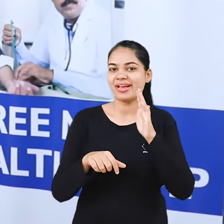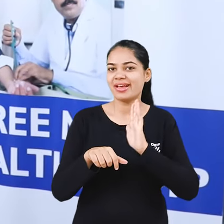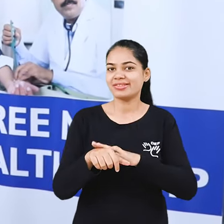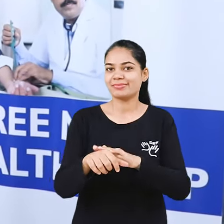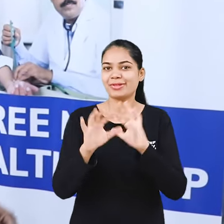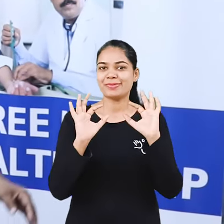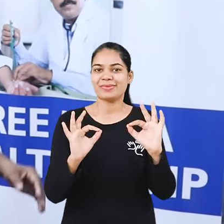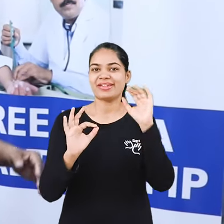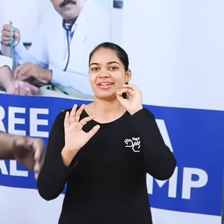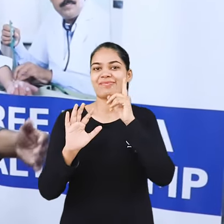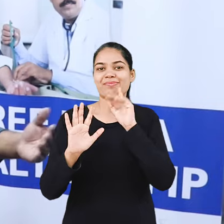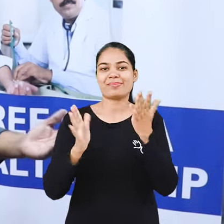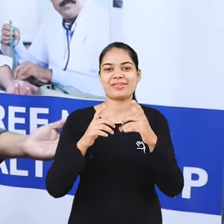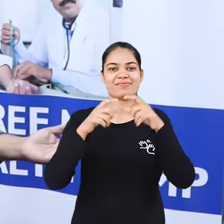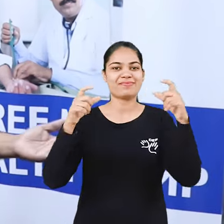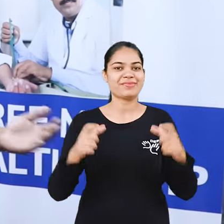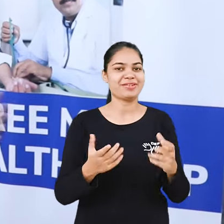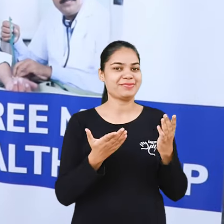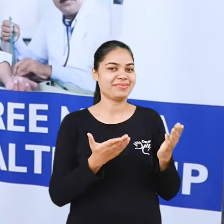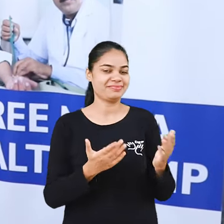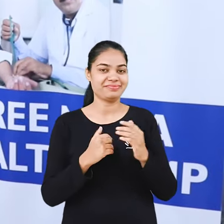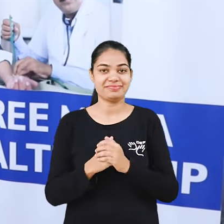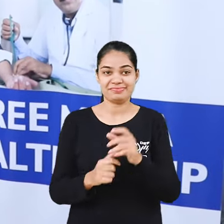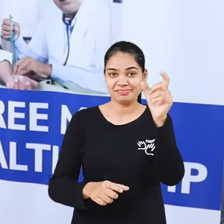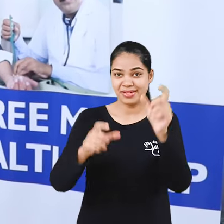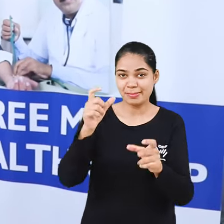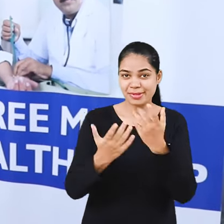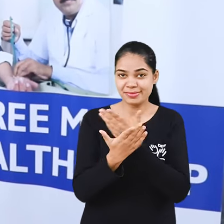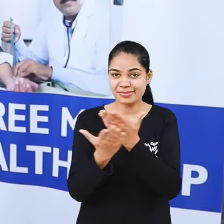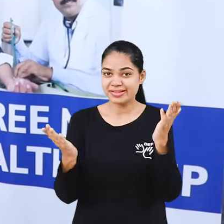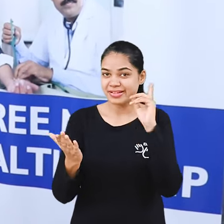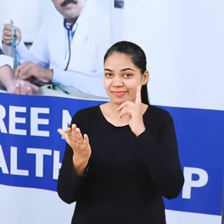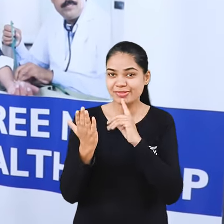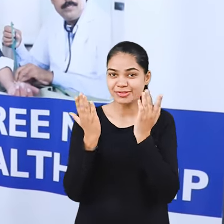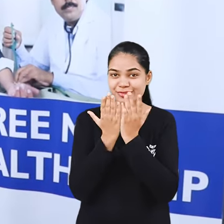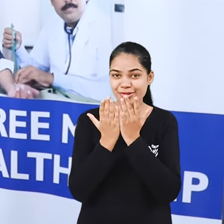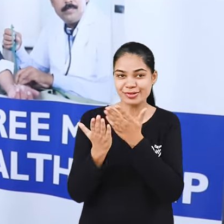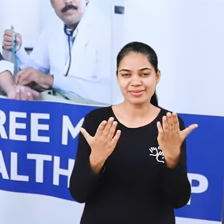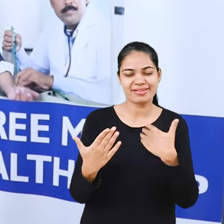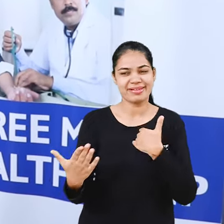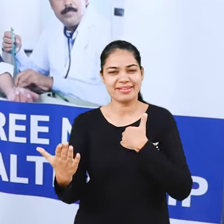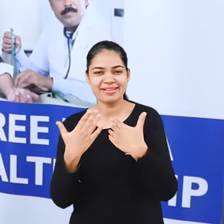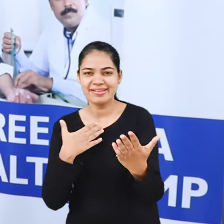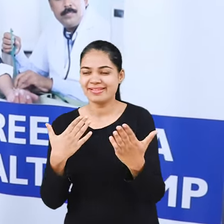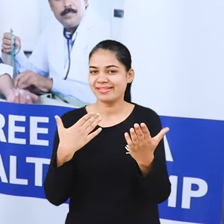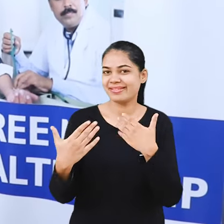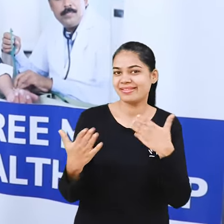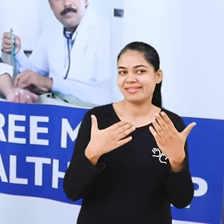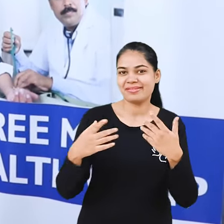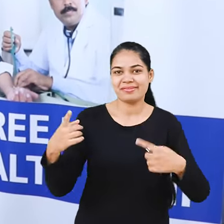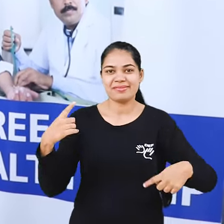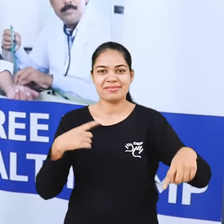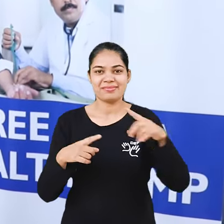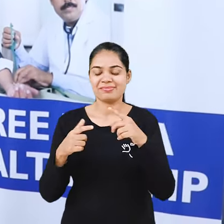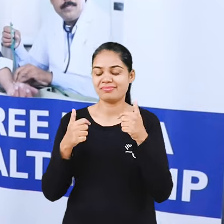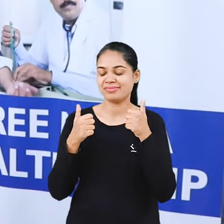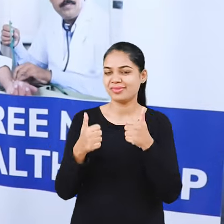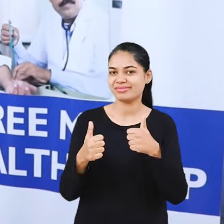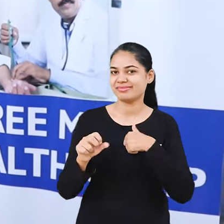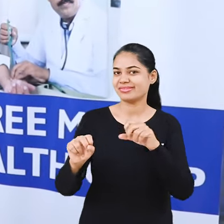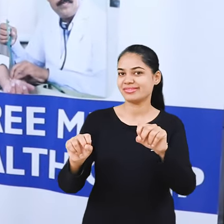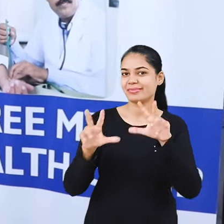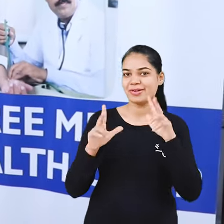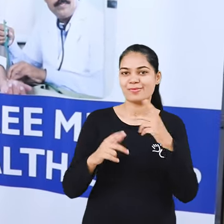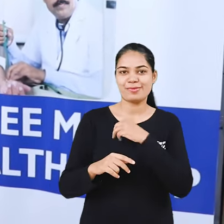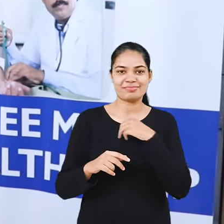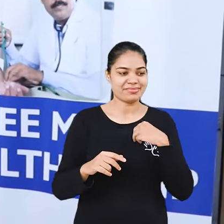have a good interaction with the deaf students. And today we are having a good experience to our doctors and as well